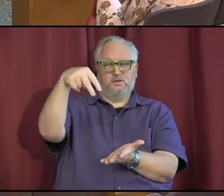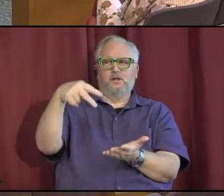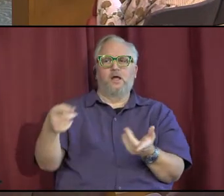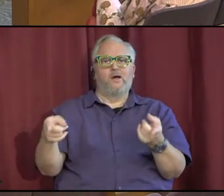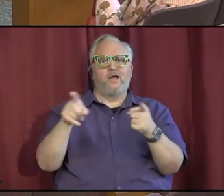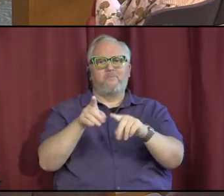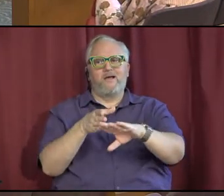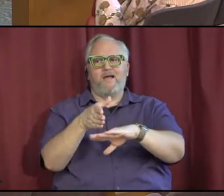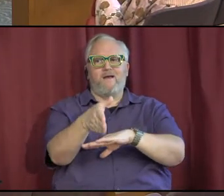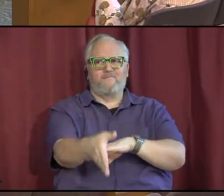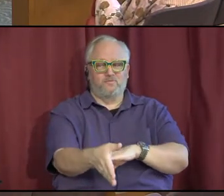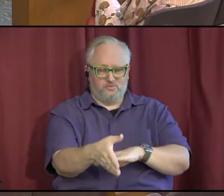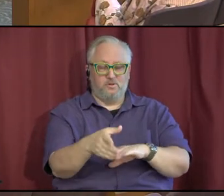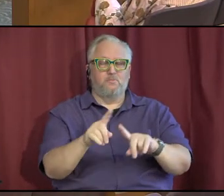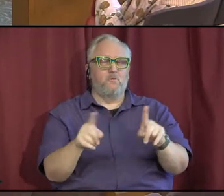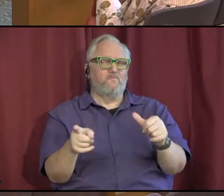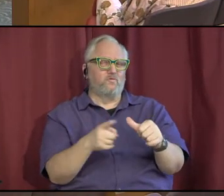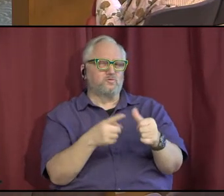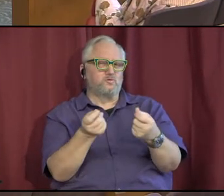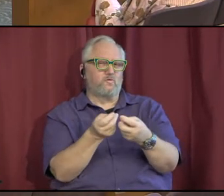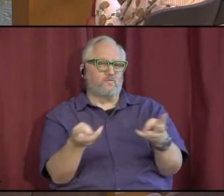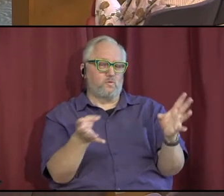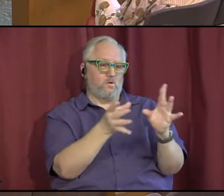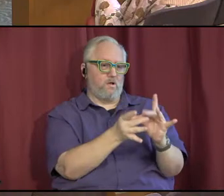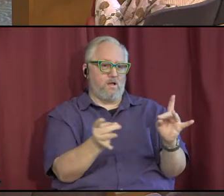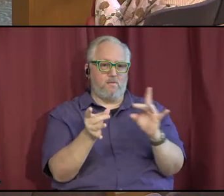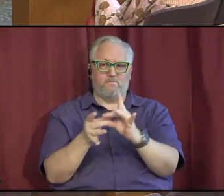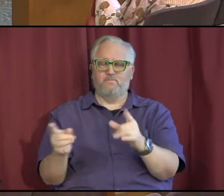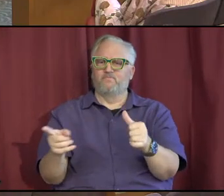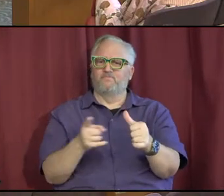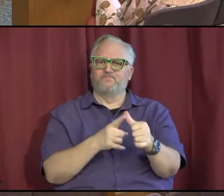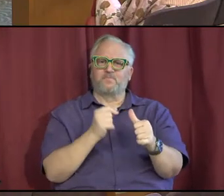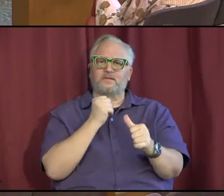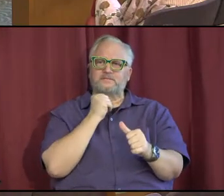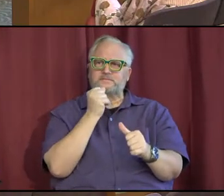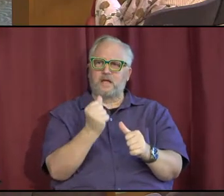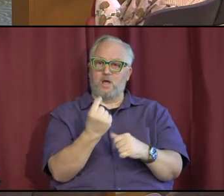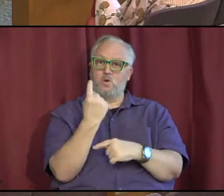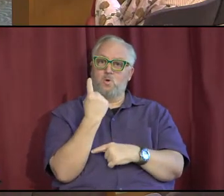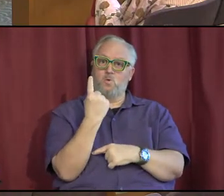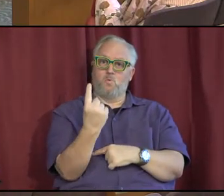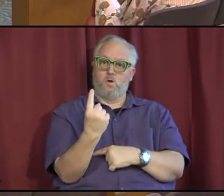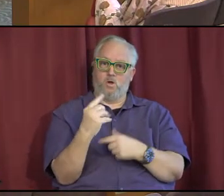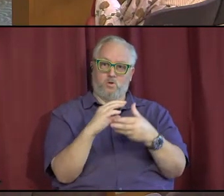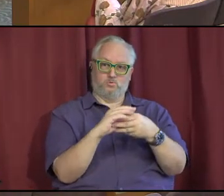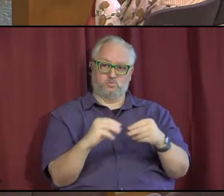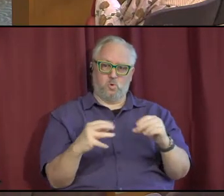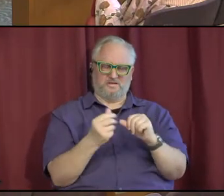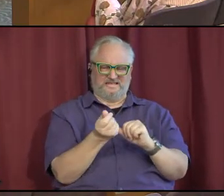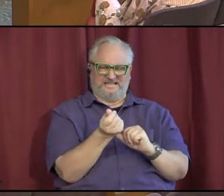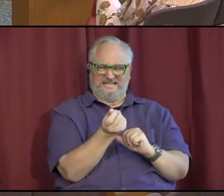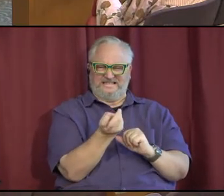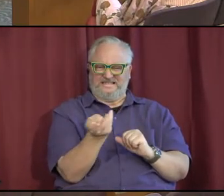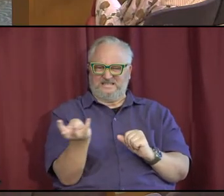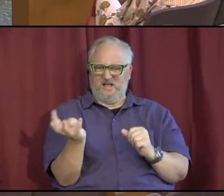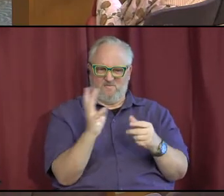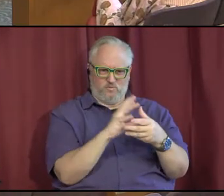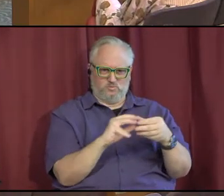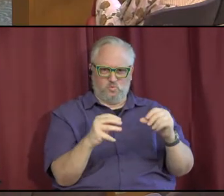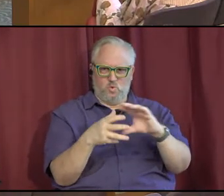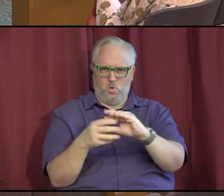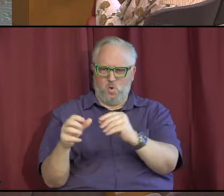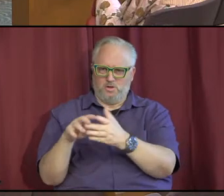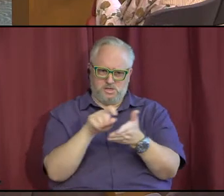first, a few things. First, it's not really one story. It's a whole bunch of stories that were written down